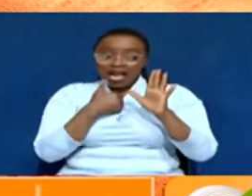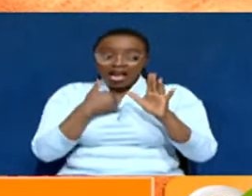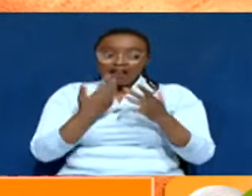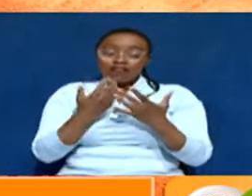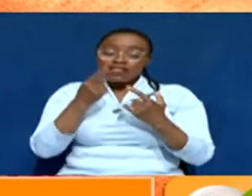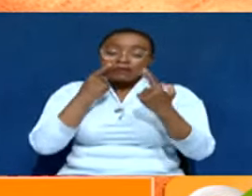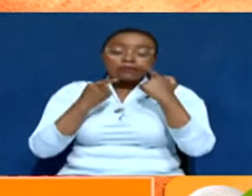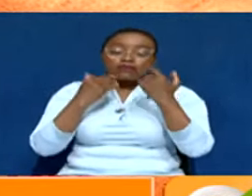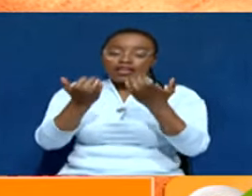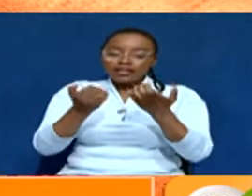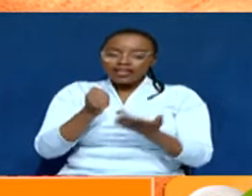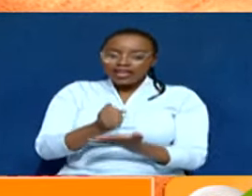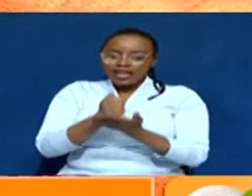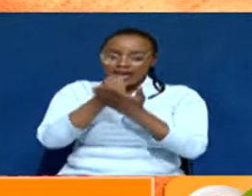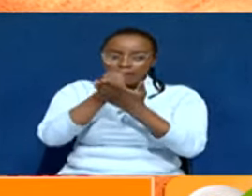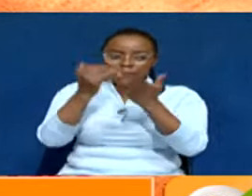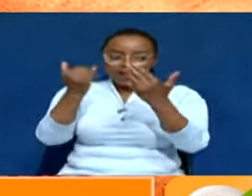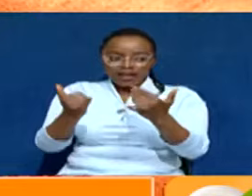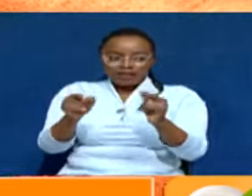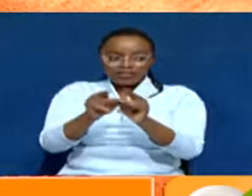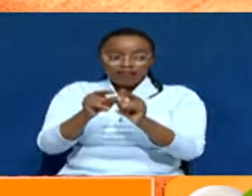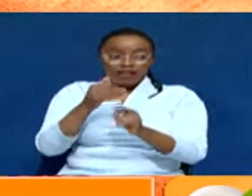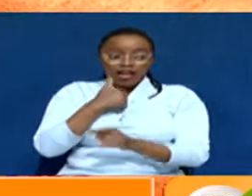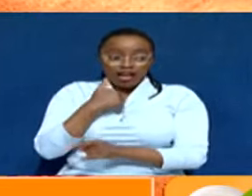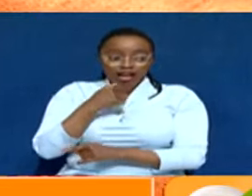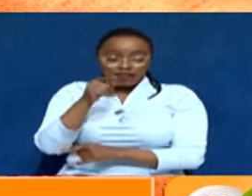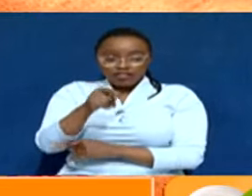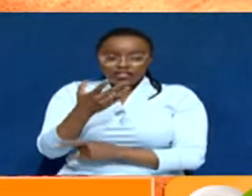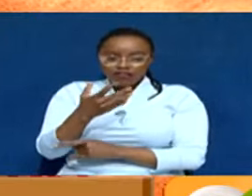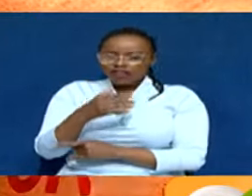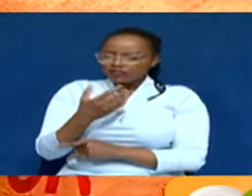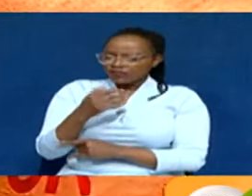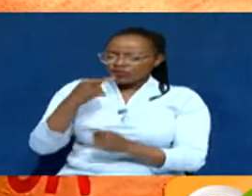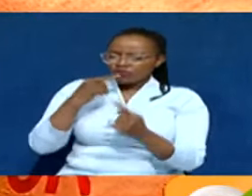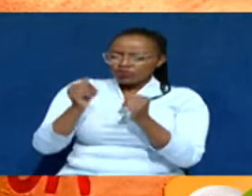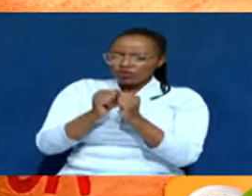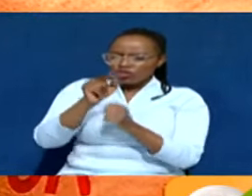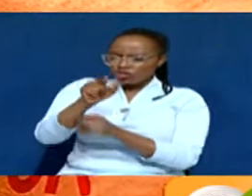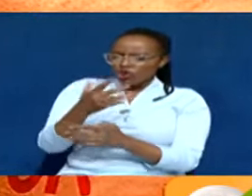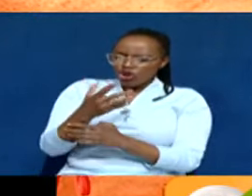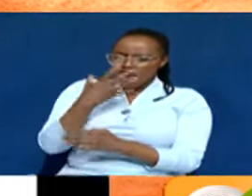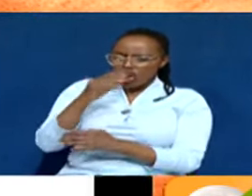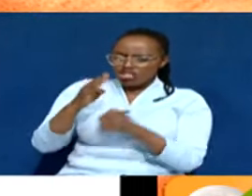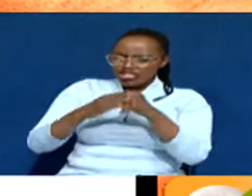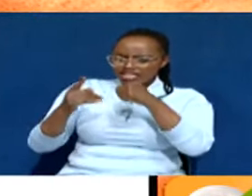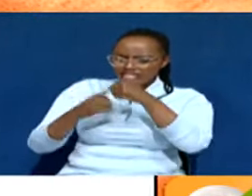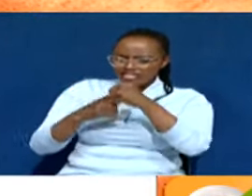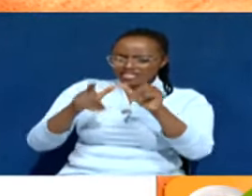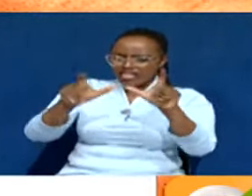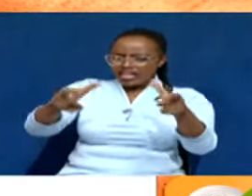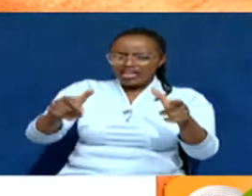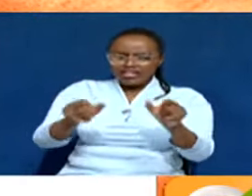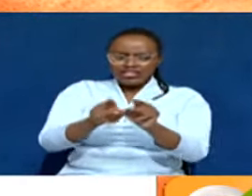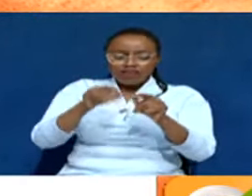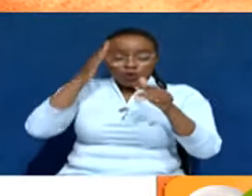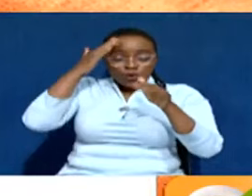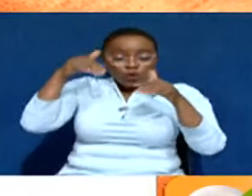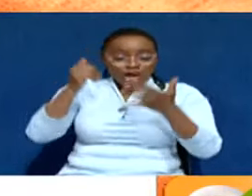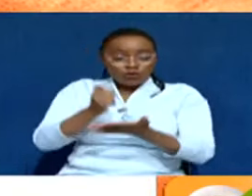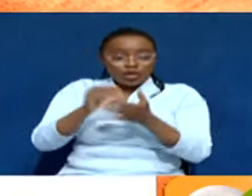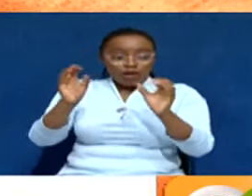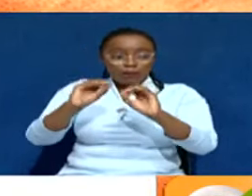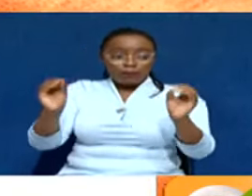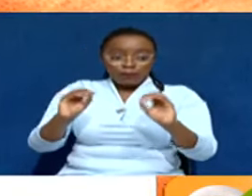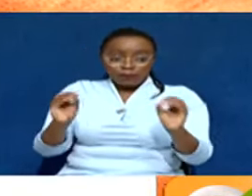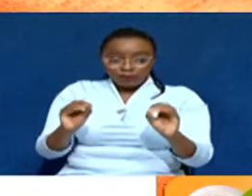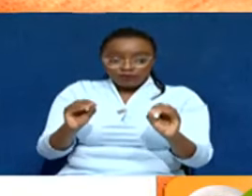wanalia wanataka usaidizi and now since they saw me with you on Hot 96 they need my help. I don't know how to help them.